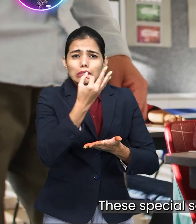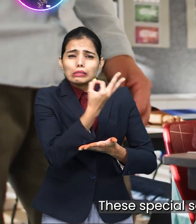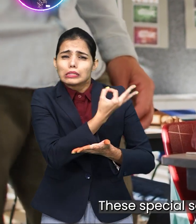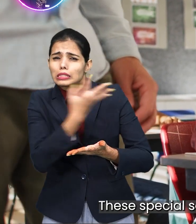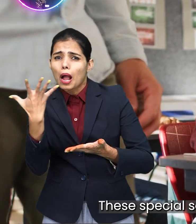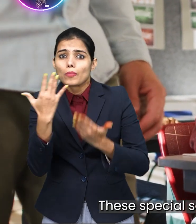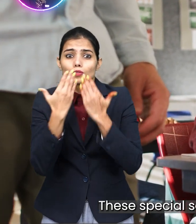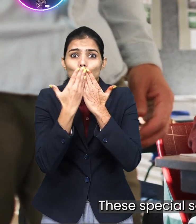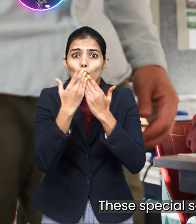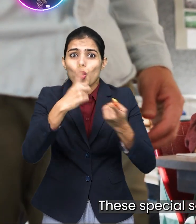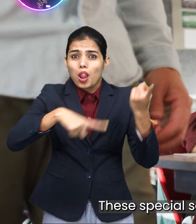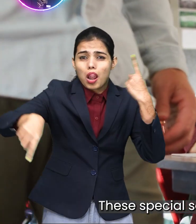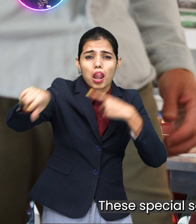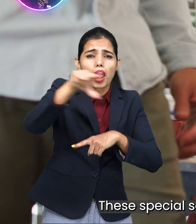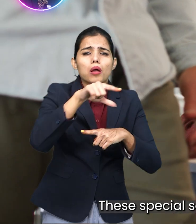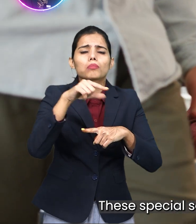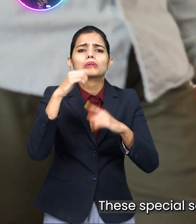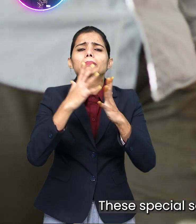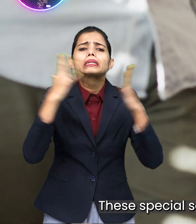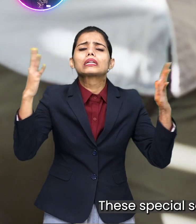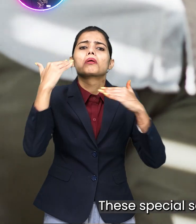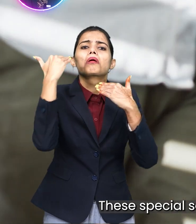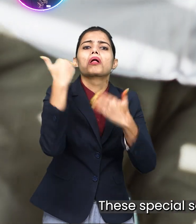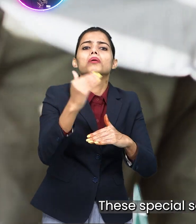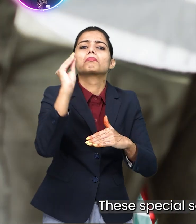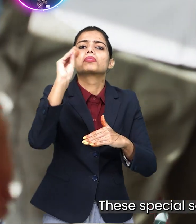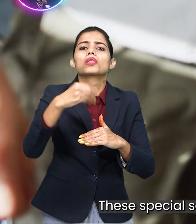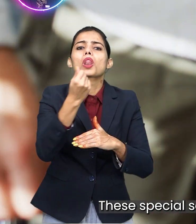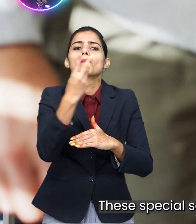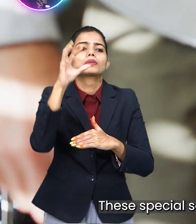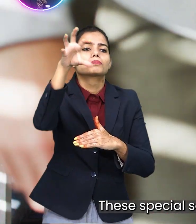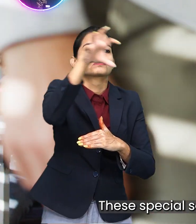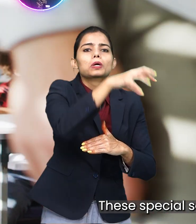These special schools are very limited in number.